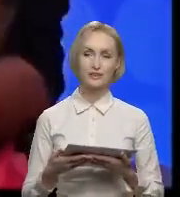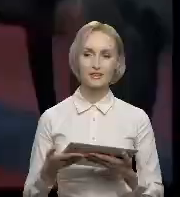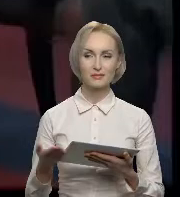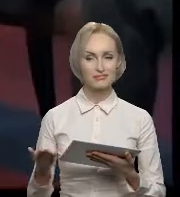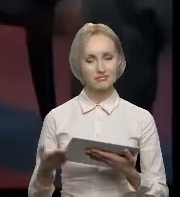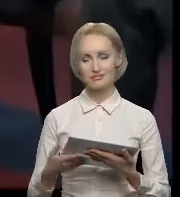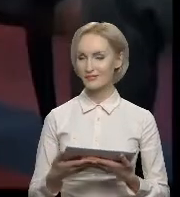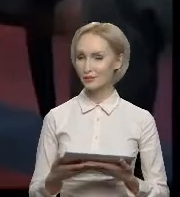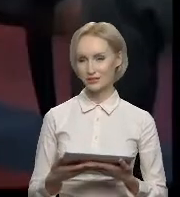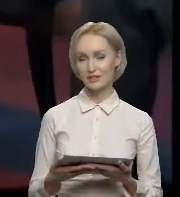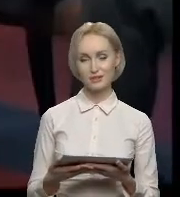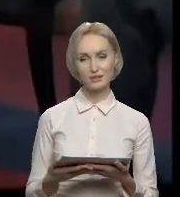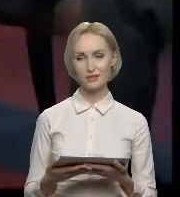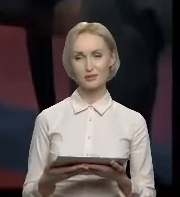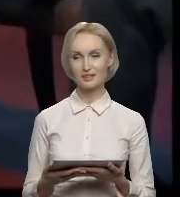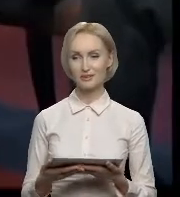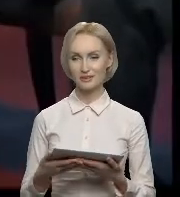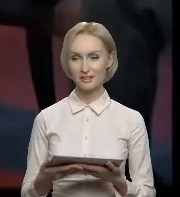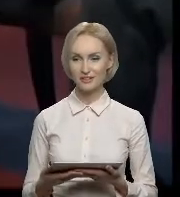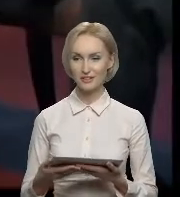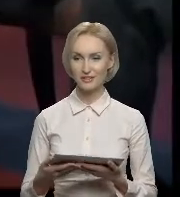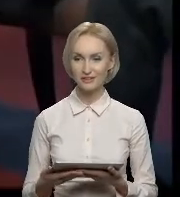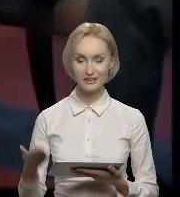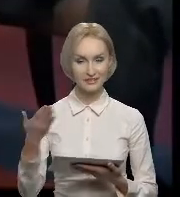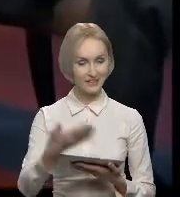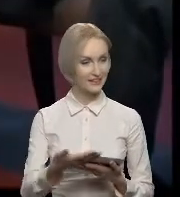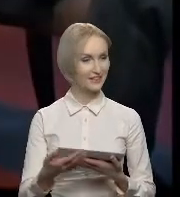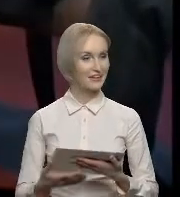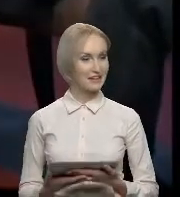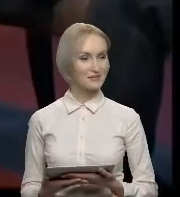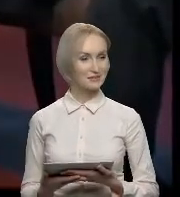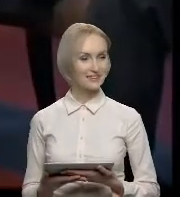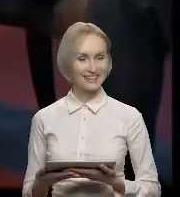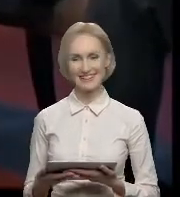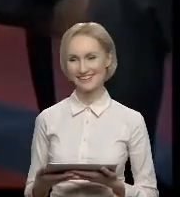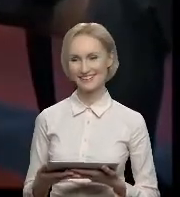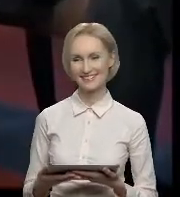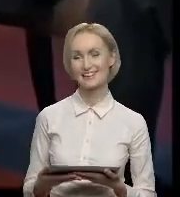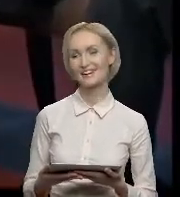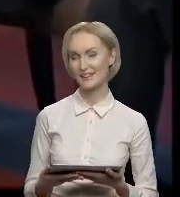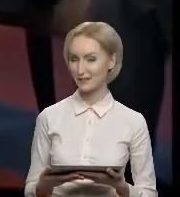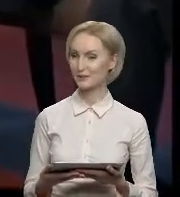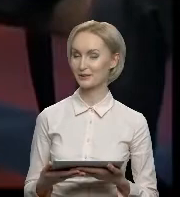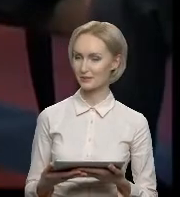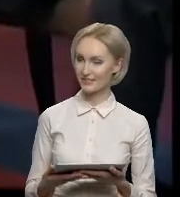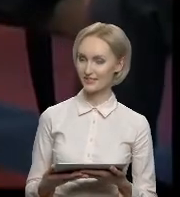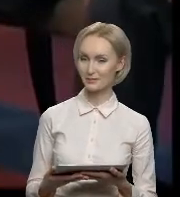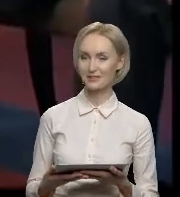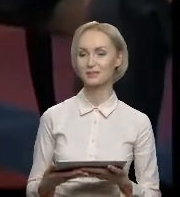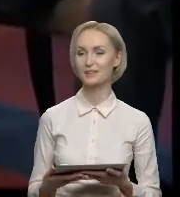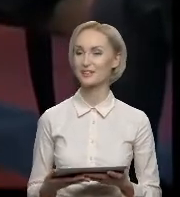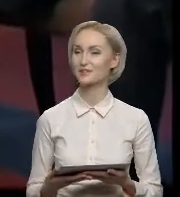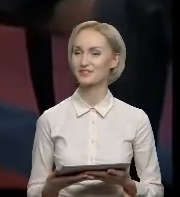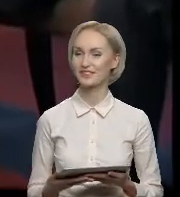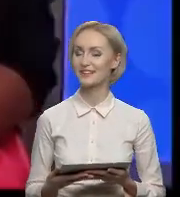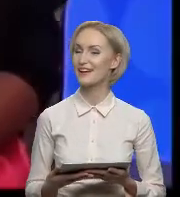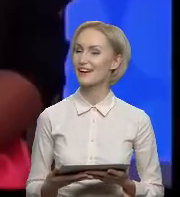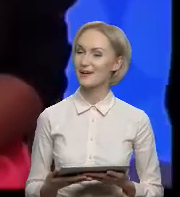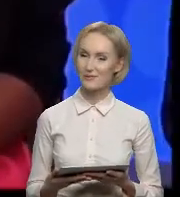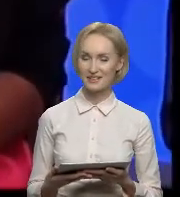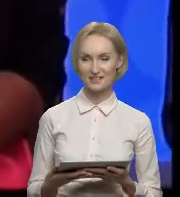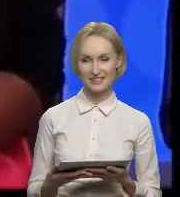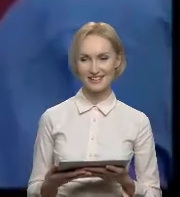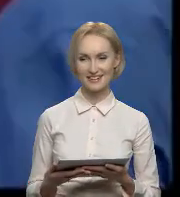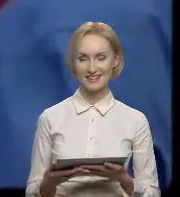Yes, I'm ready to get this over with just to prove it on between me and him. So you're certain Tyrone is not. I am 5,000,000% sure he's not